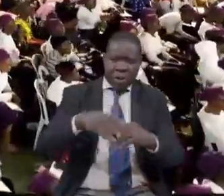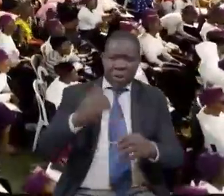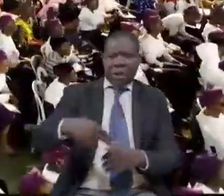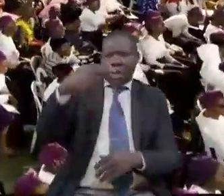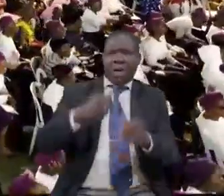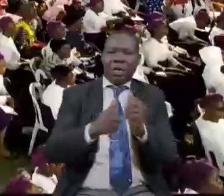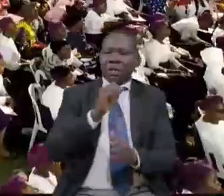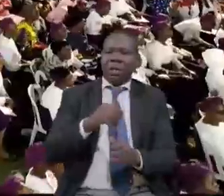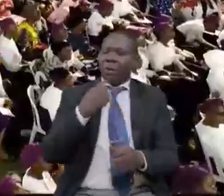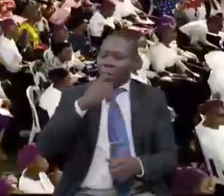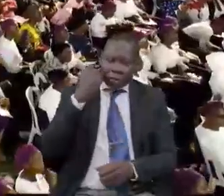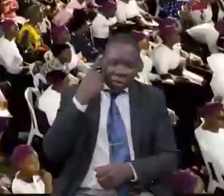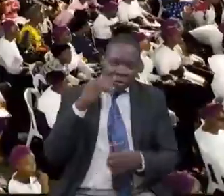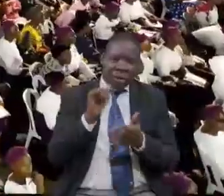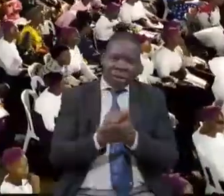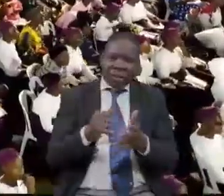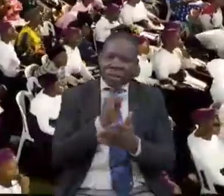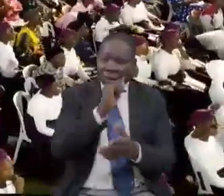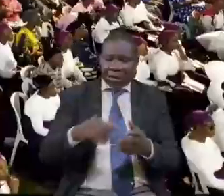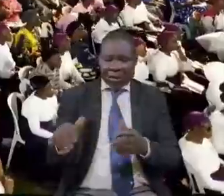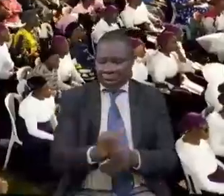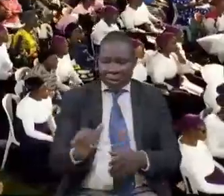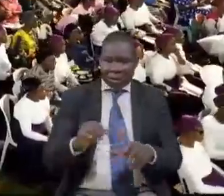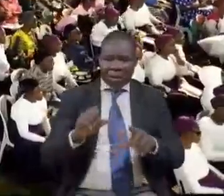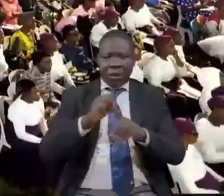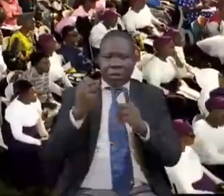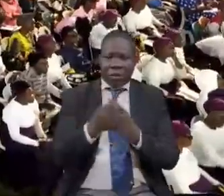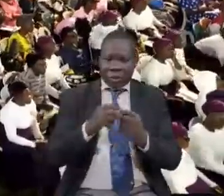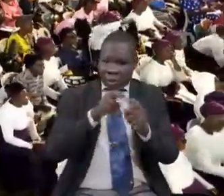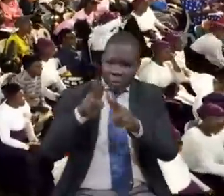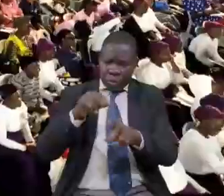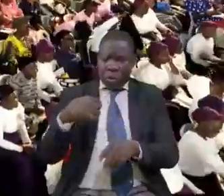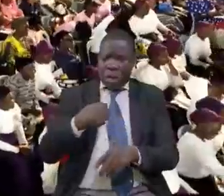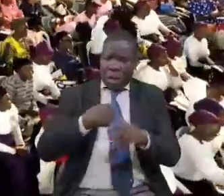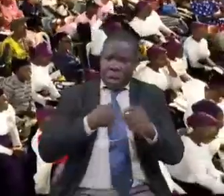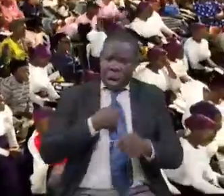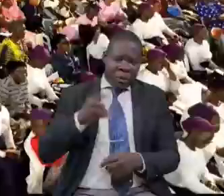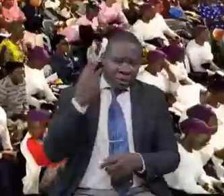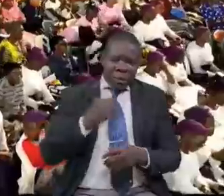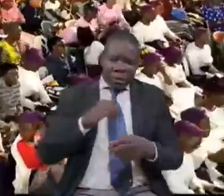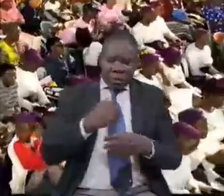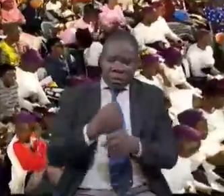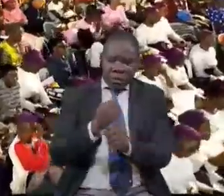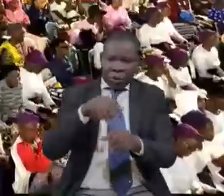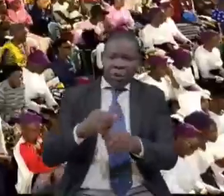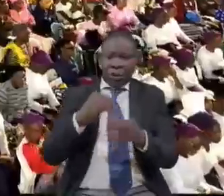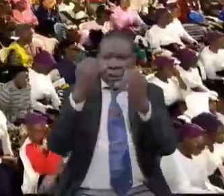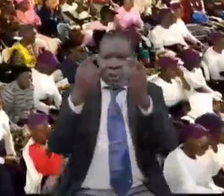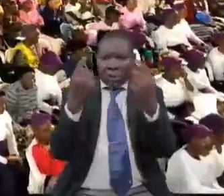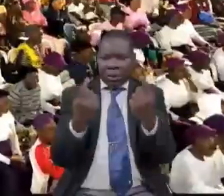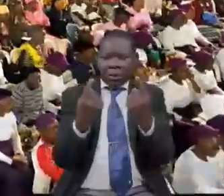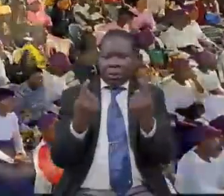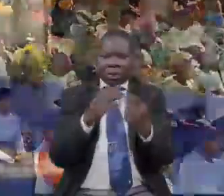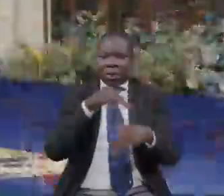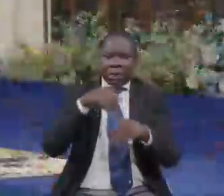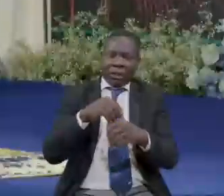situation. Behold, I was shapen in iniquity, and in sin did my mother